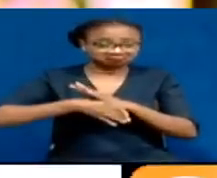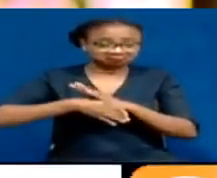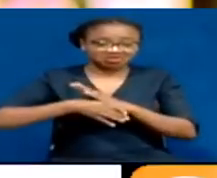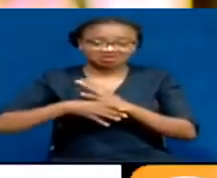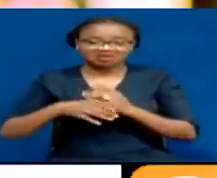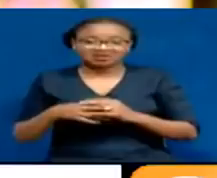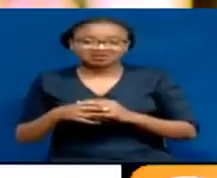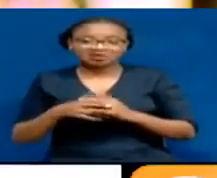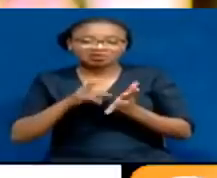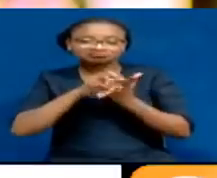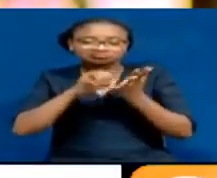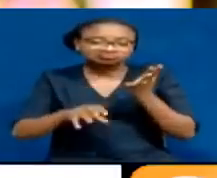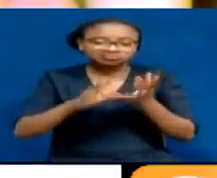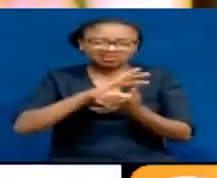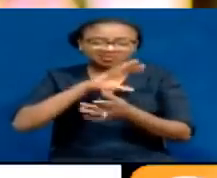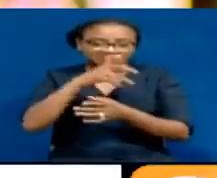powers.